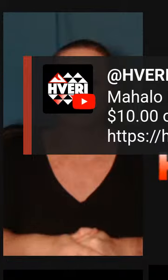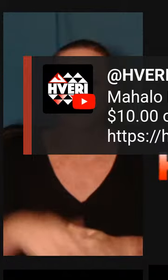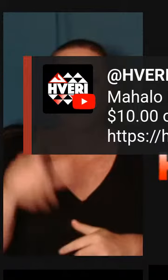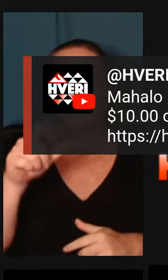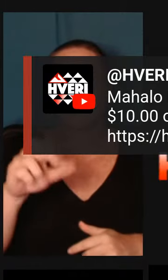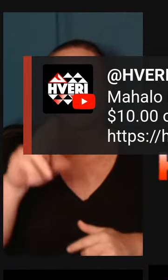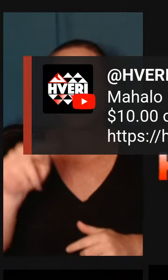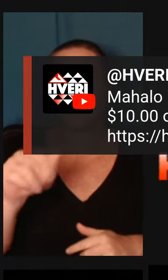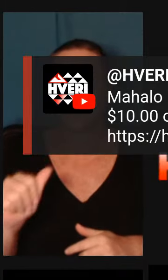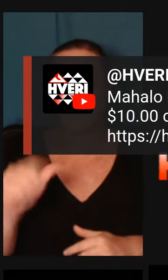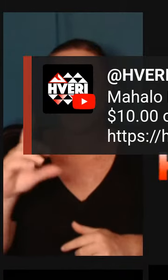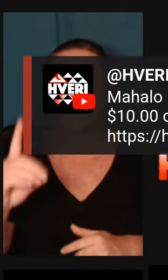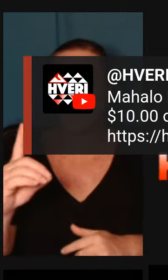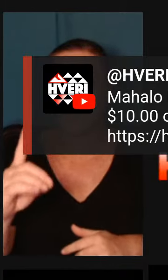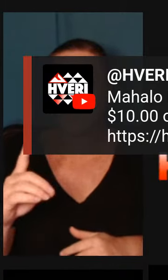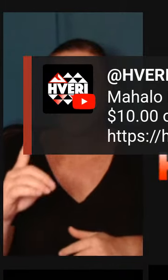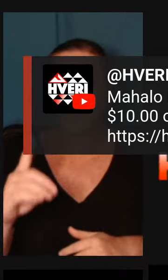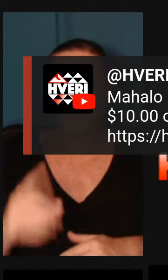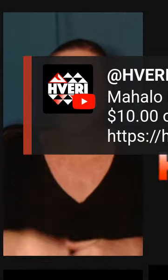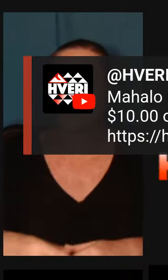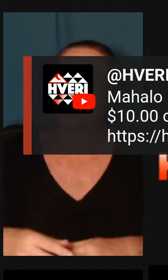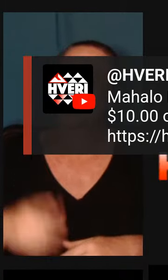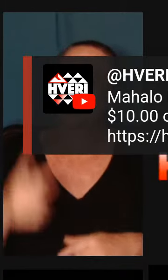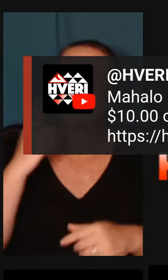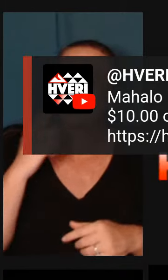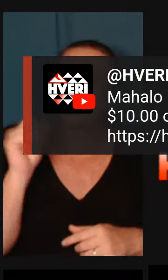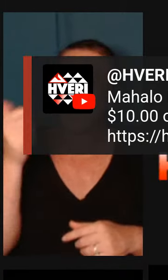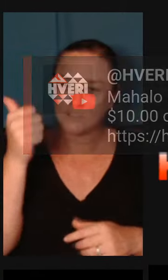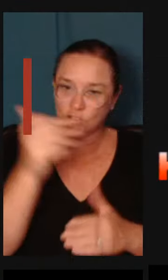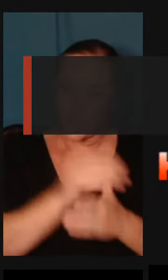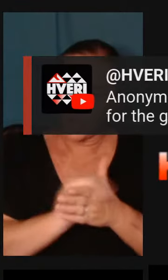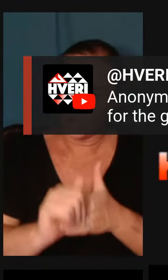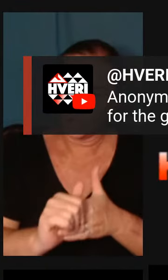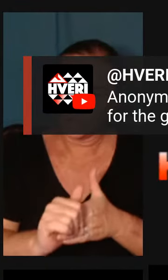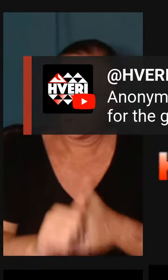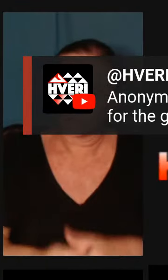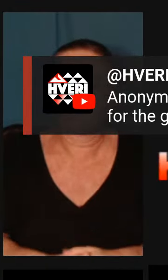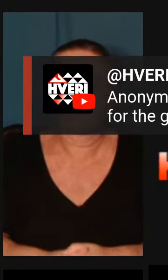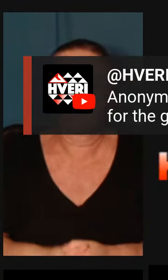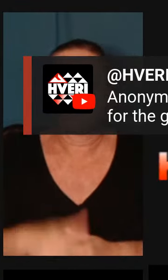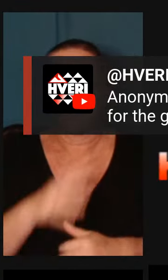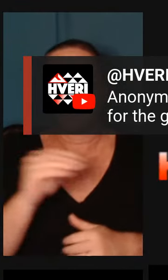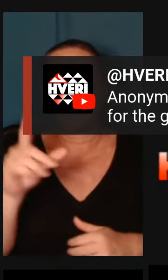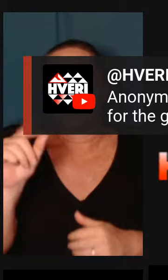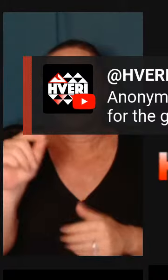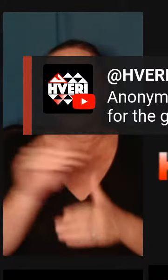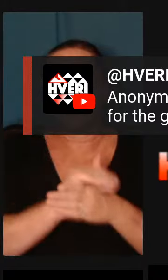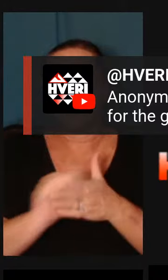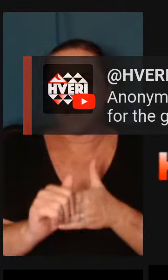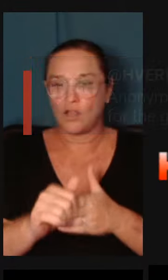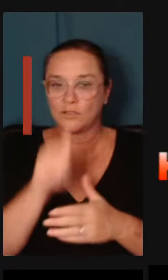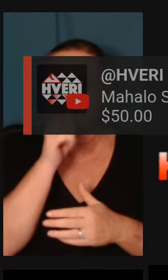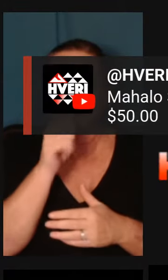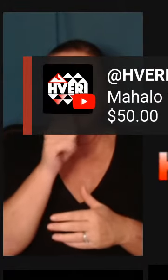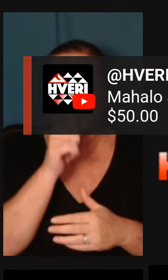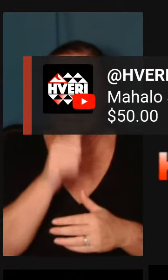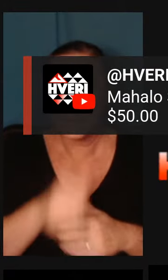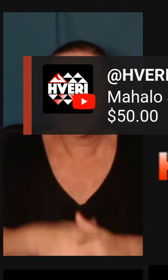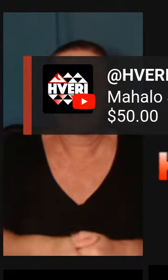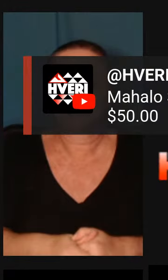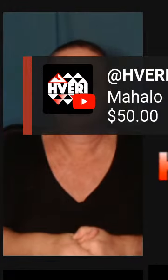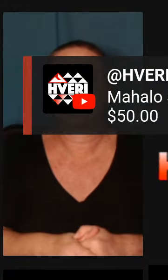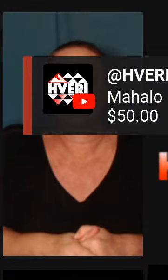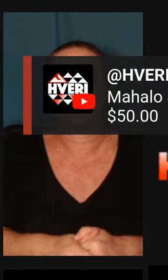Lorna D, $10, and then another $20 anonymous. Our